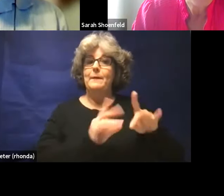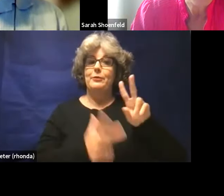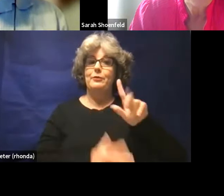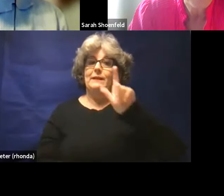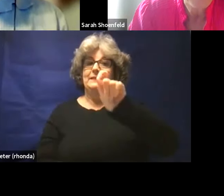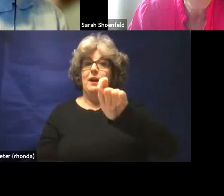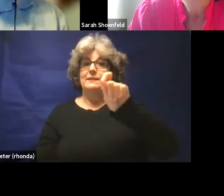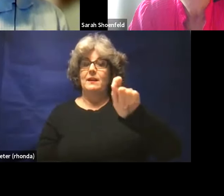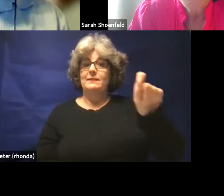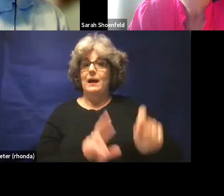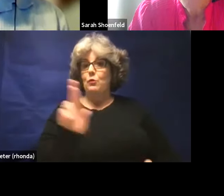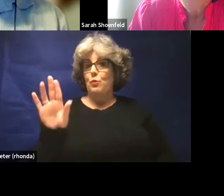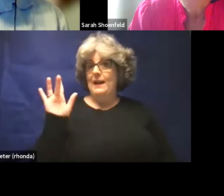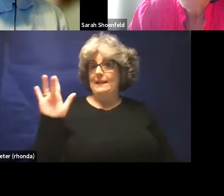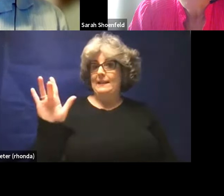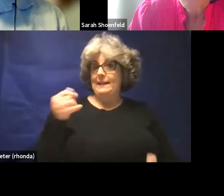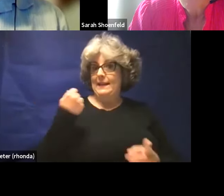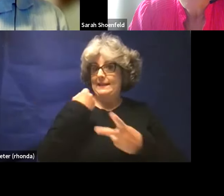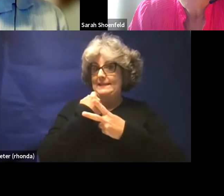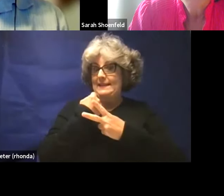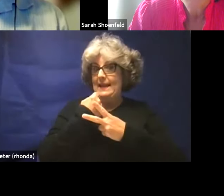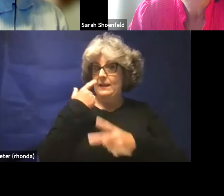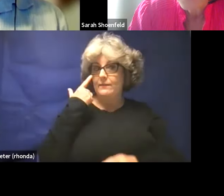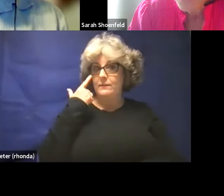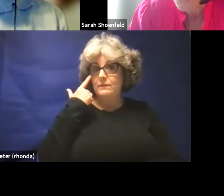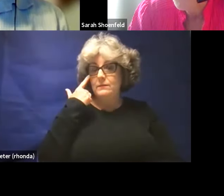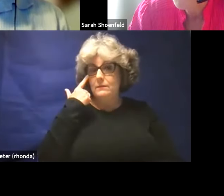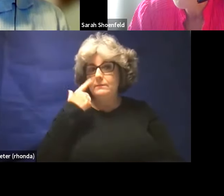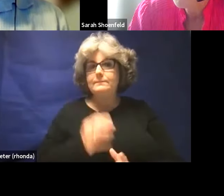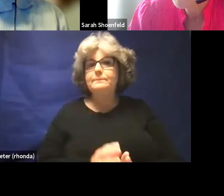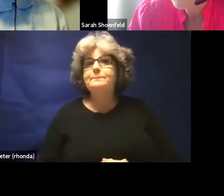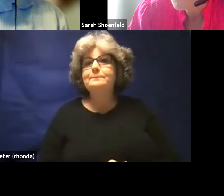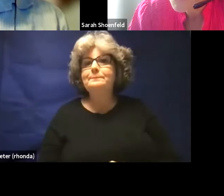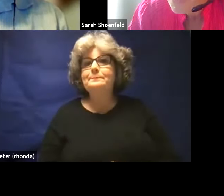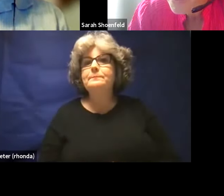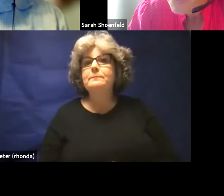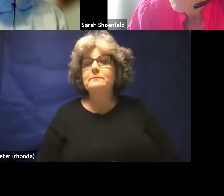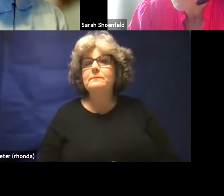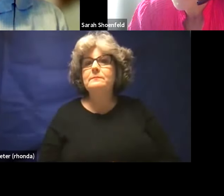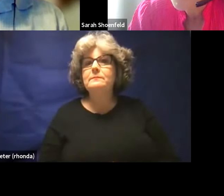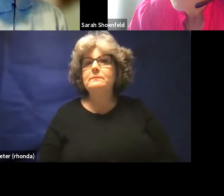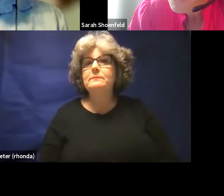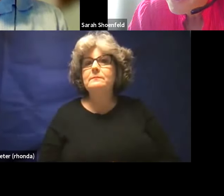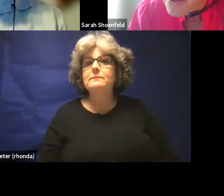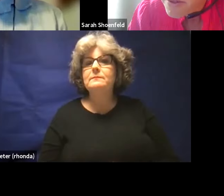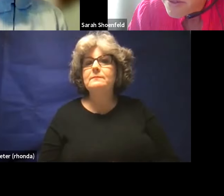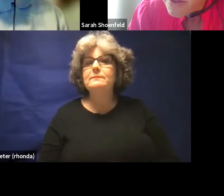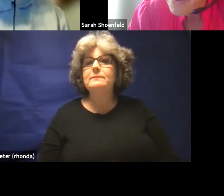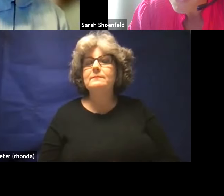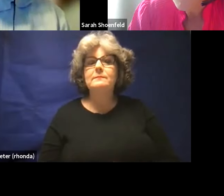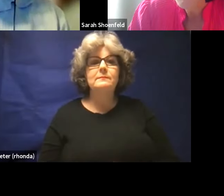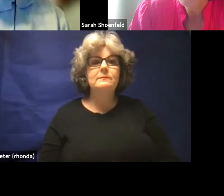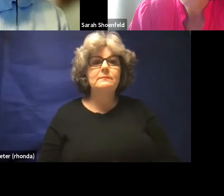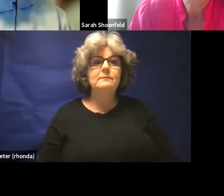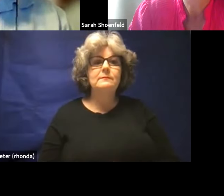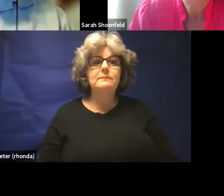that you would right click on, and then you can save the chat usually. But click, maybe click on it and try to do it. Oh, I see. You're right. Will it be